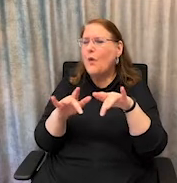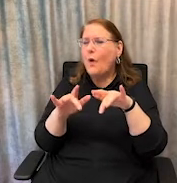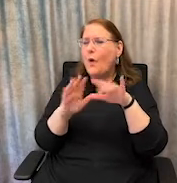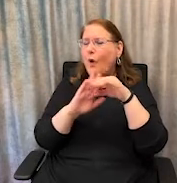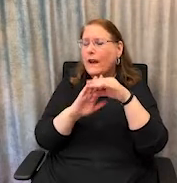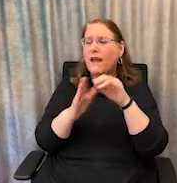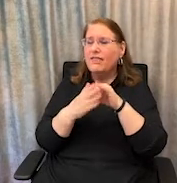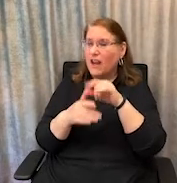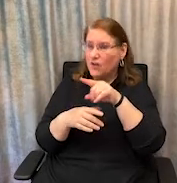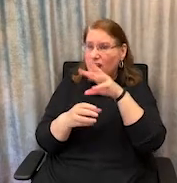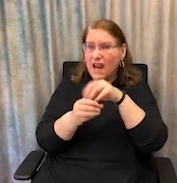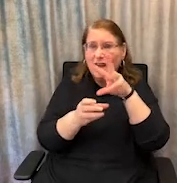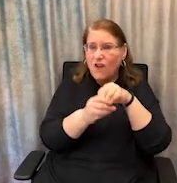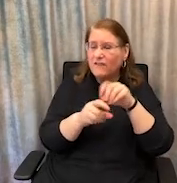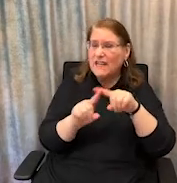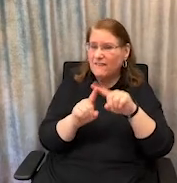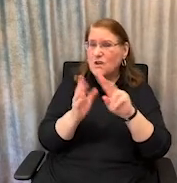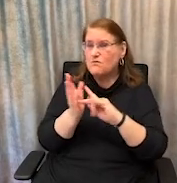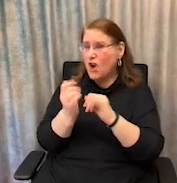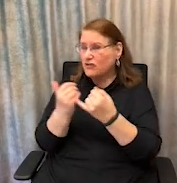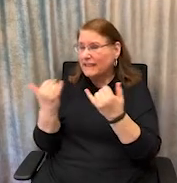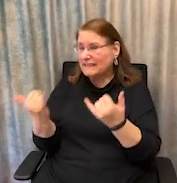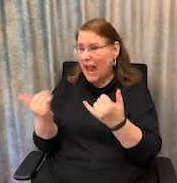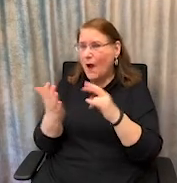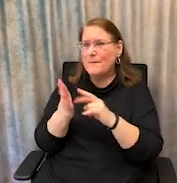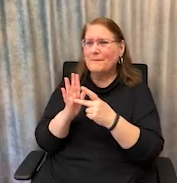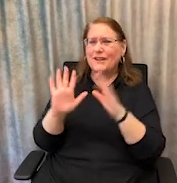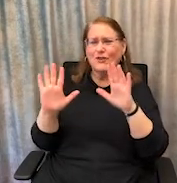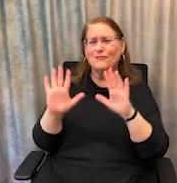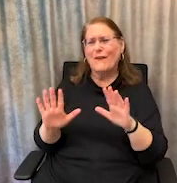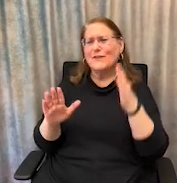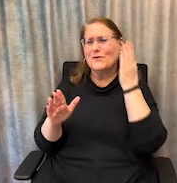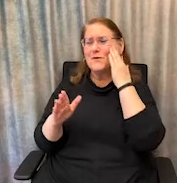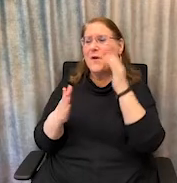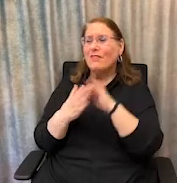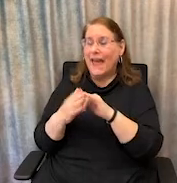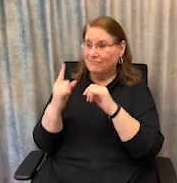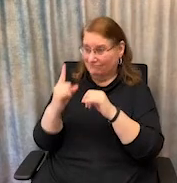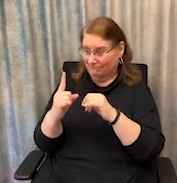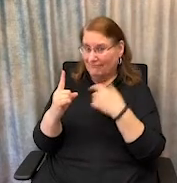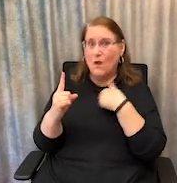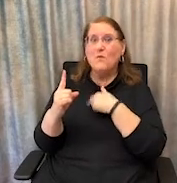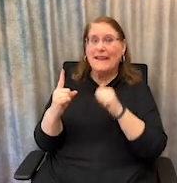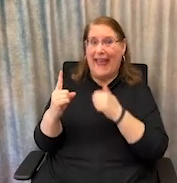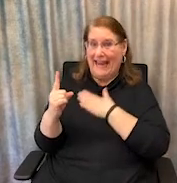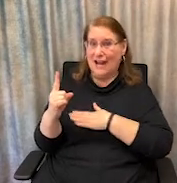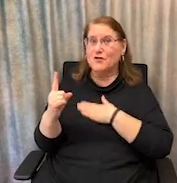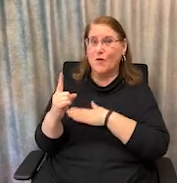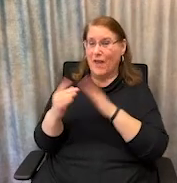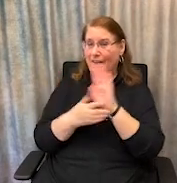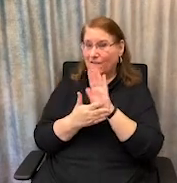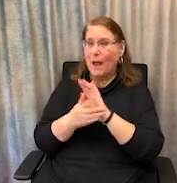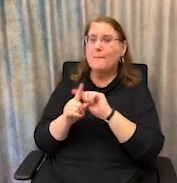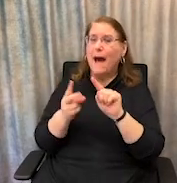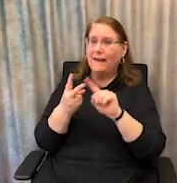recording that you're involved in different projects now, so it's great to know that not only we can enjoy the film, but this